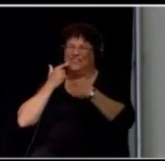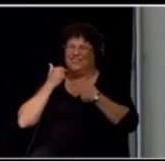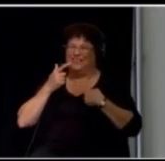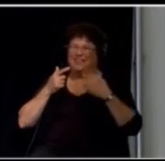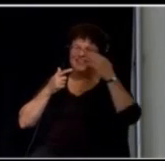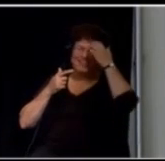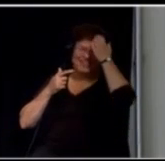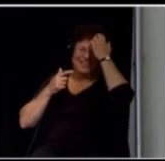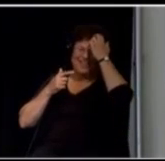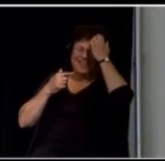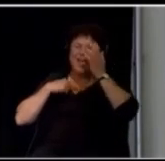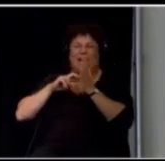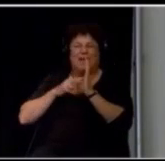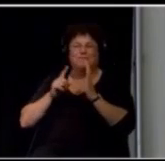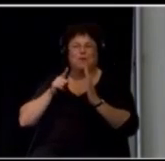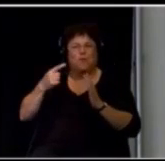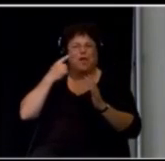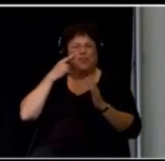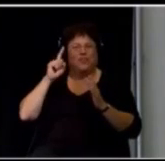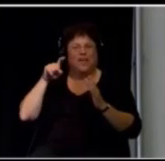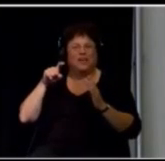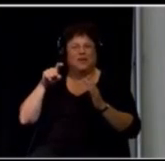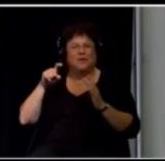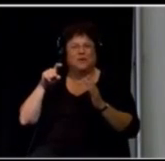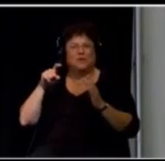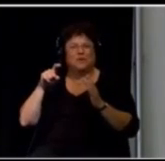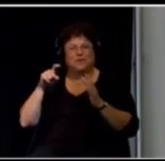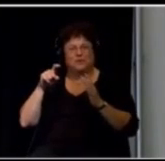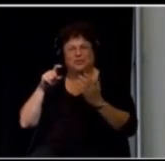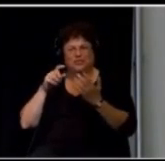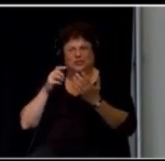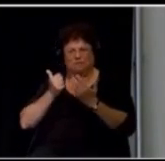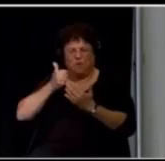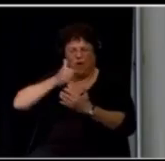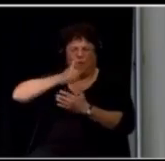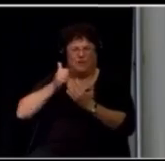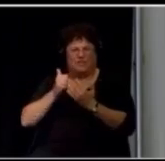Yeah. I mean, what do you think we should be prioritizing?